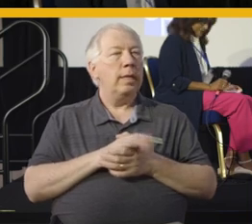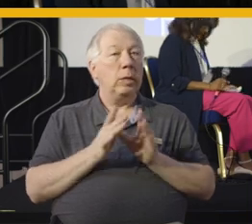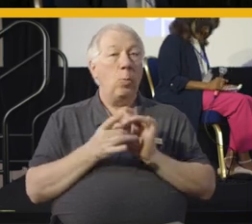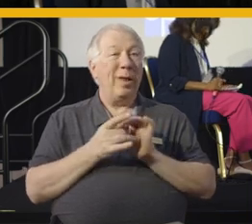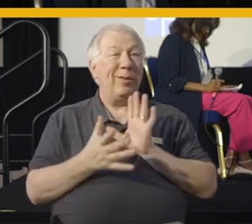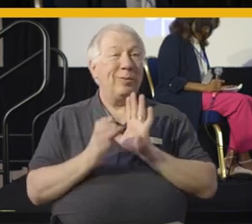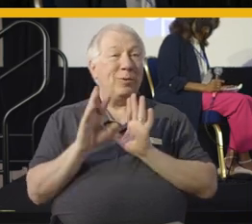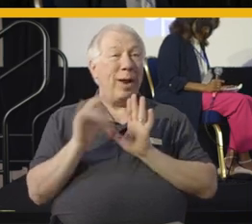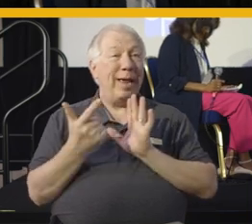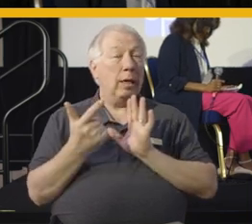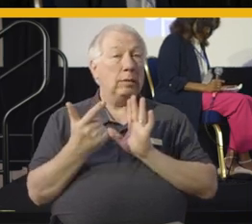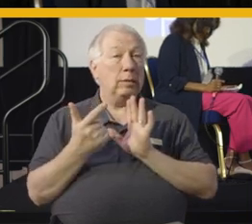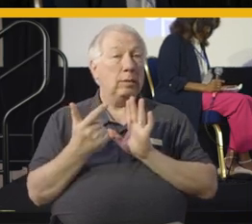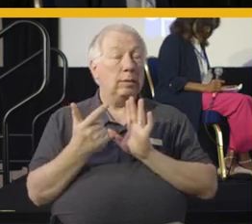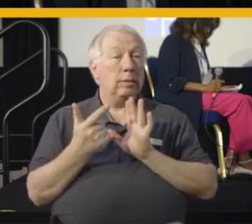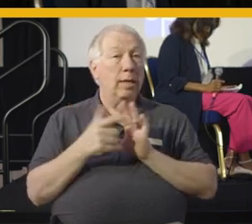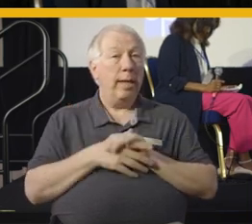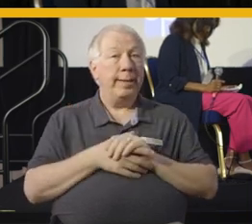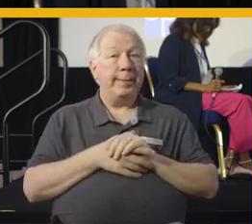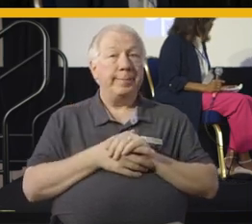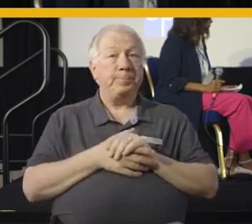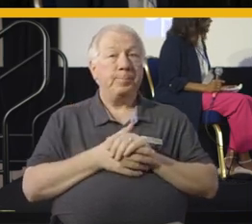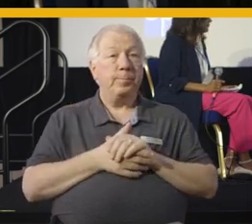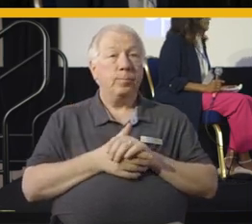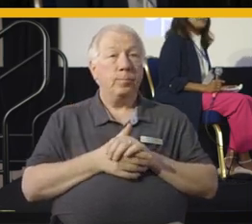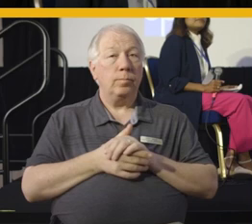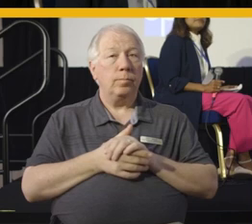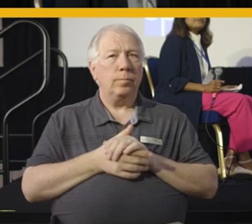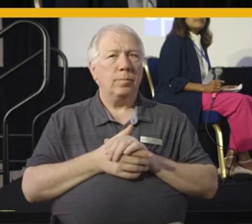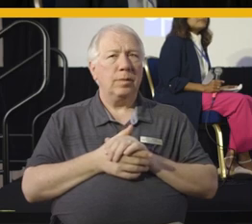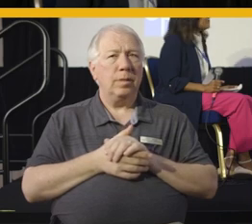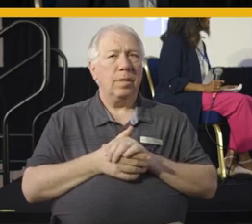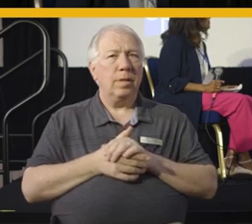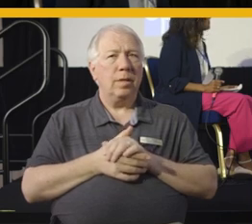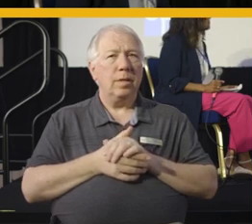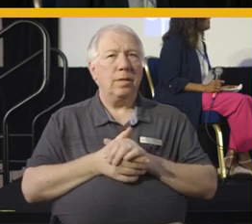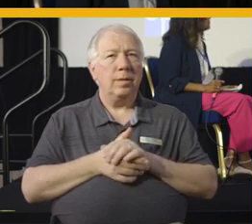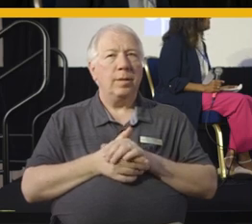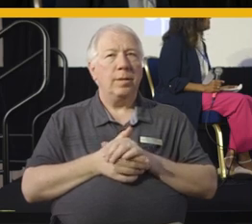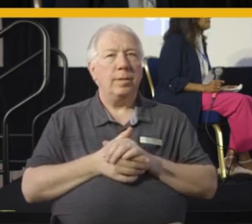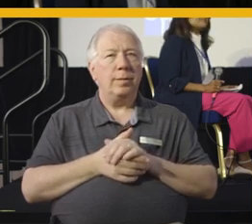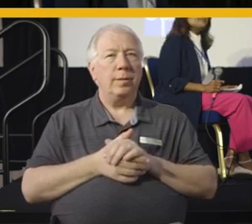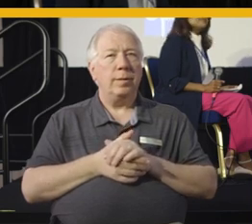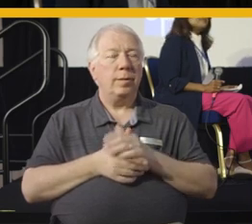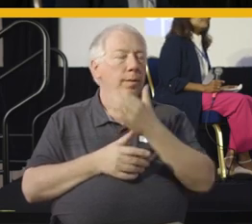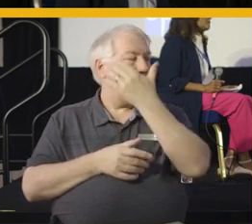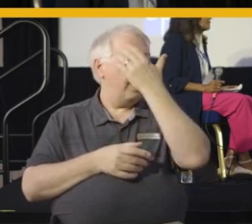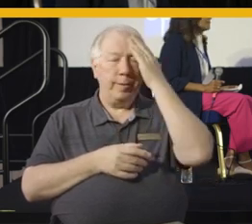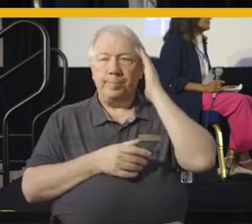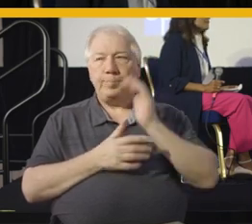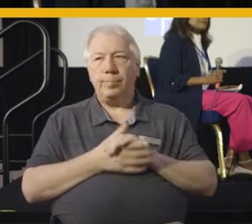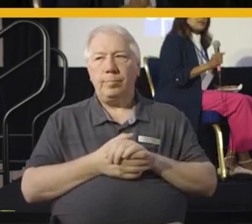Did we lose him? He should be there.